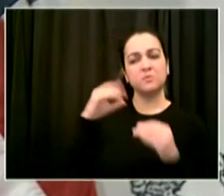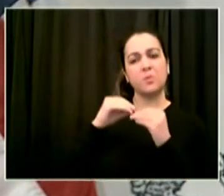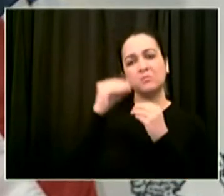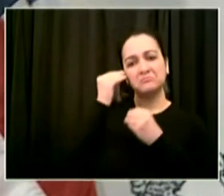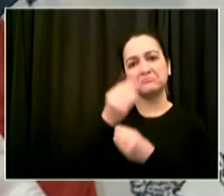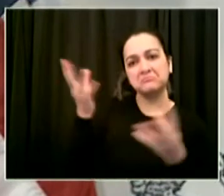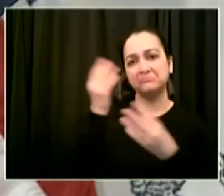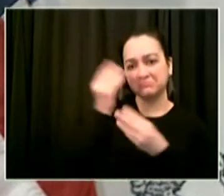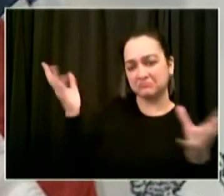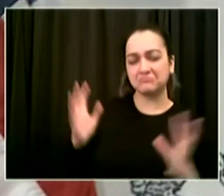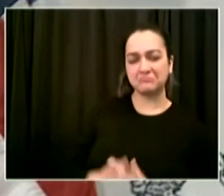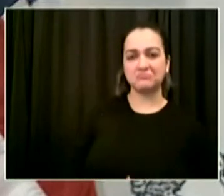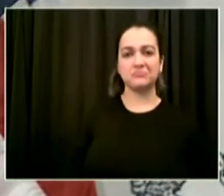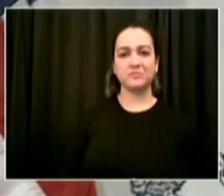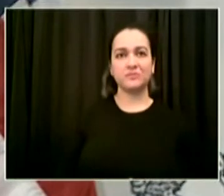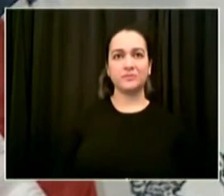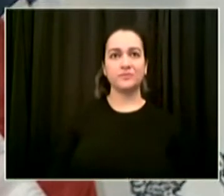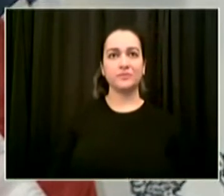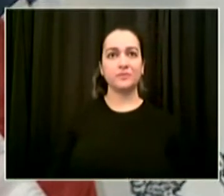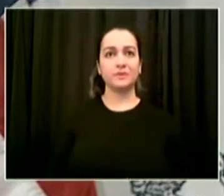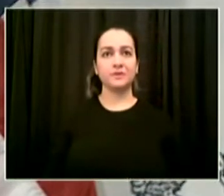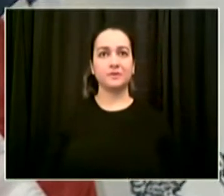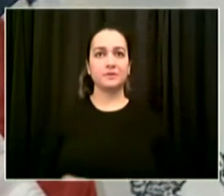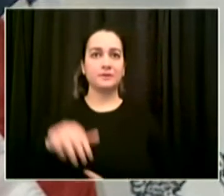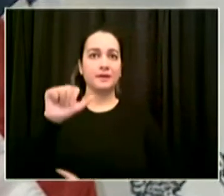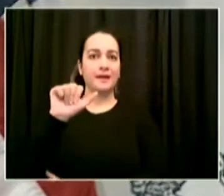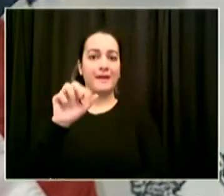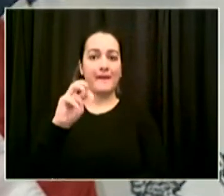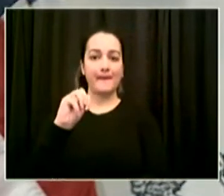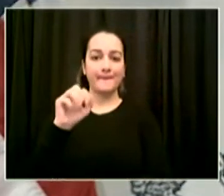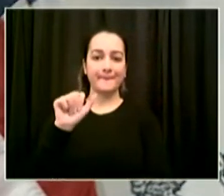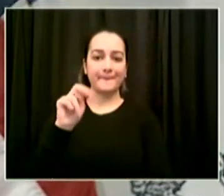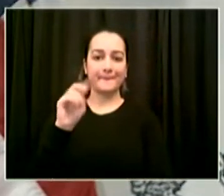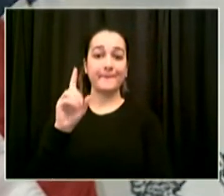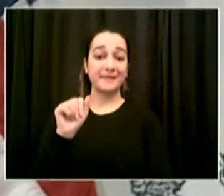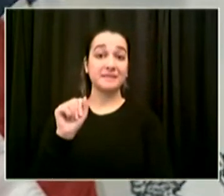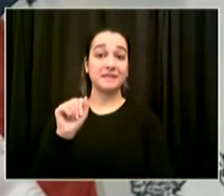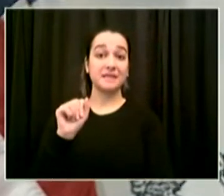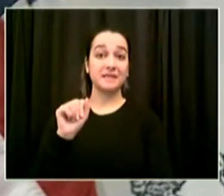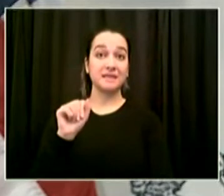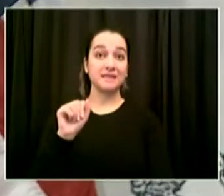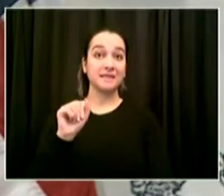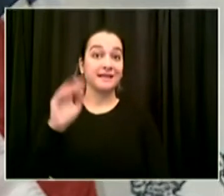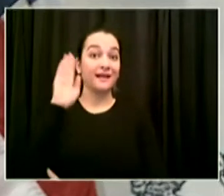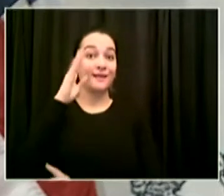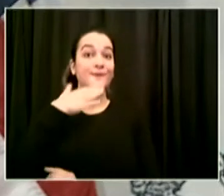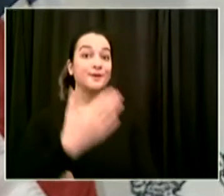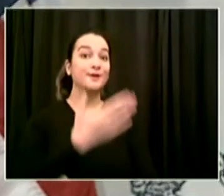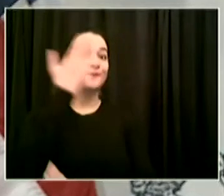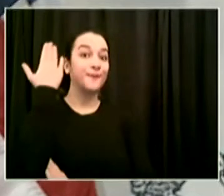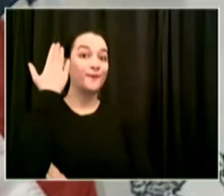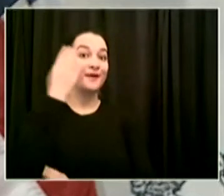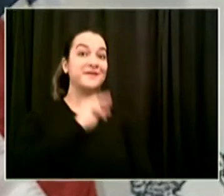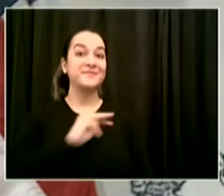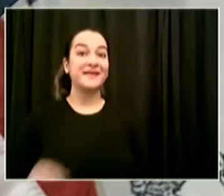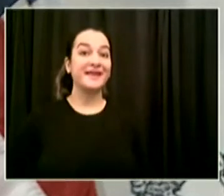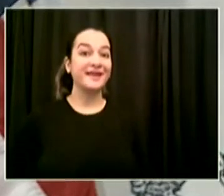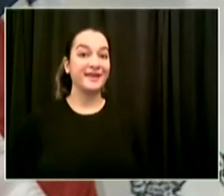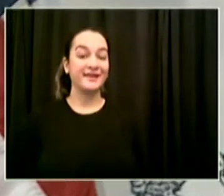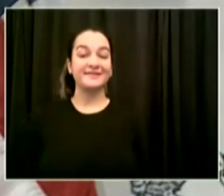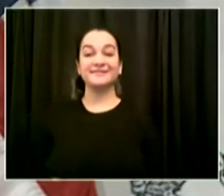Good morning, Mr. Mayor. How are you? Good, Amanda. How you been? I'm good, thanks. I'm glad you could still hear me.